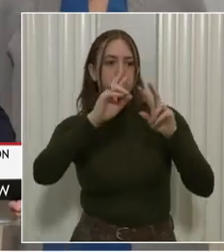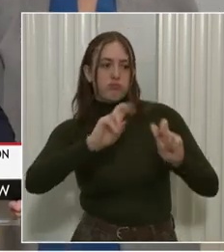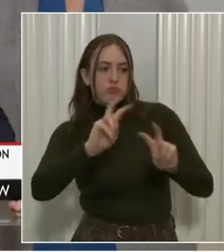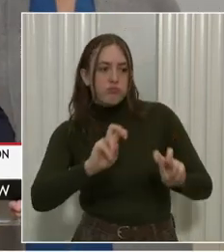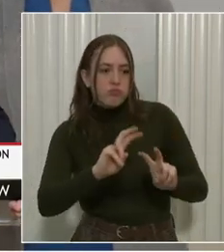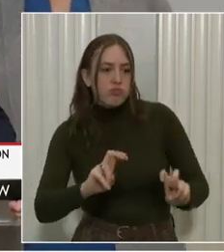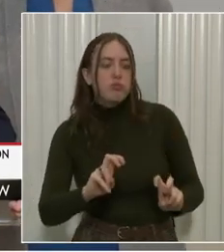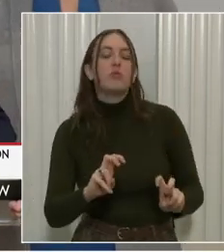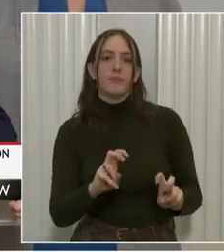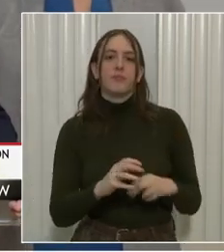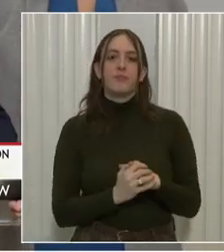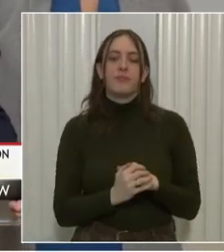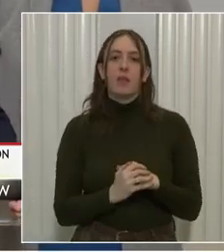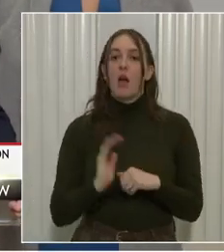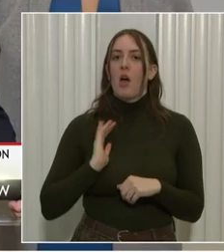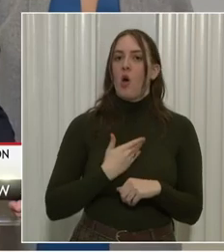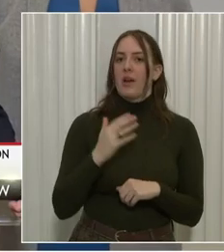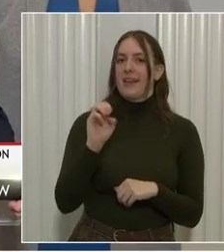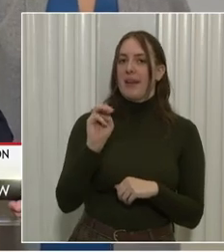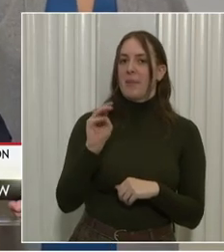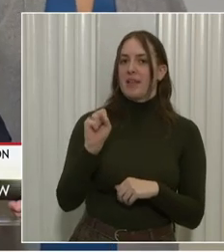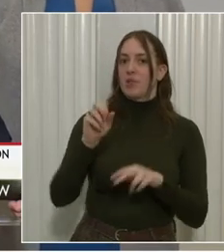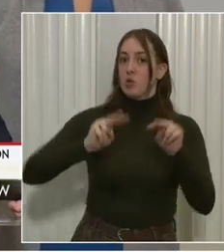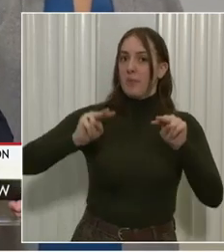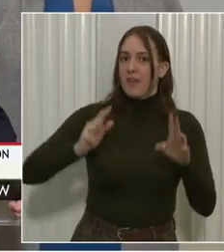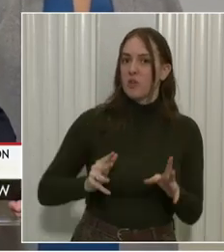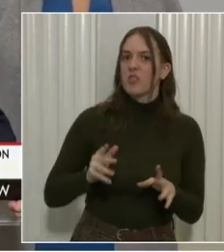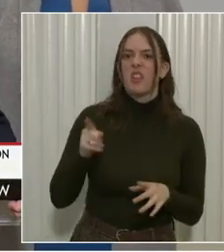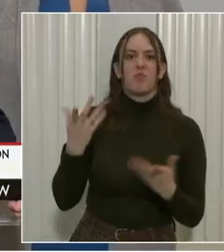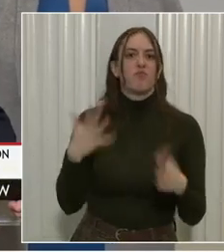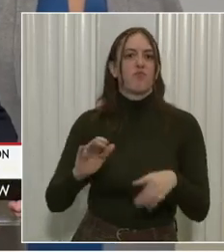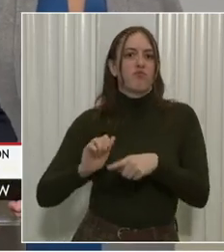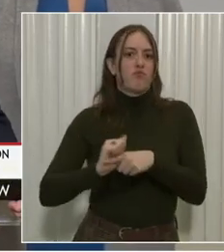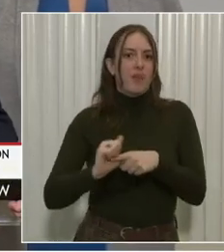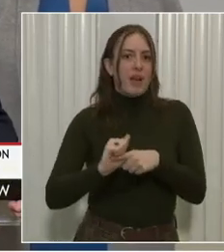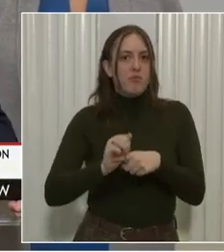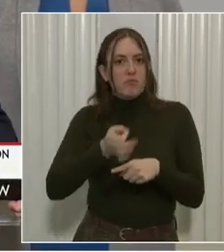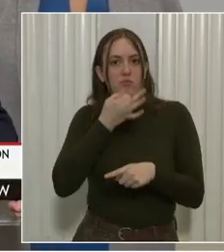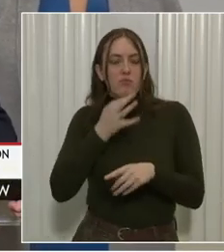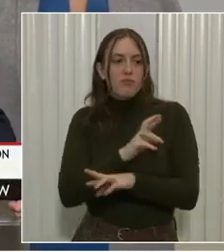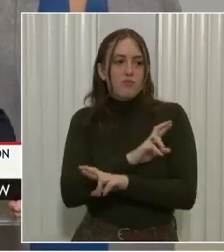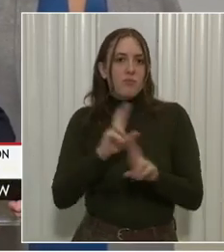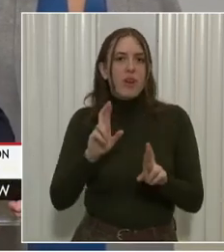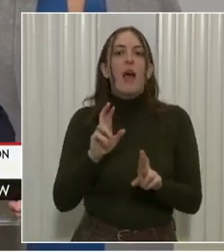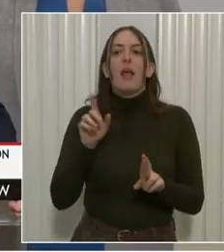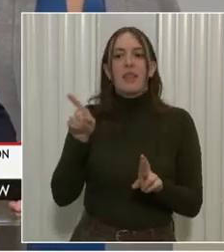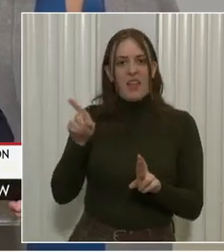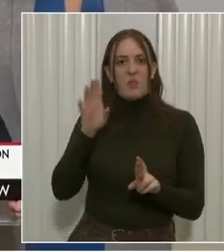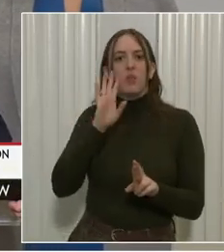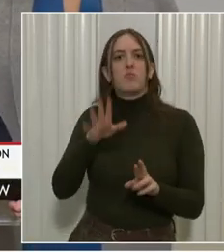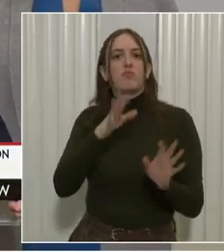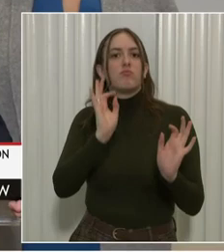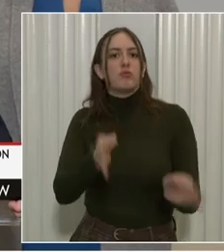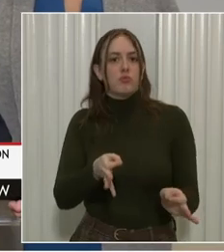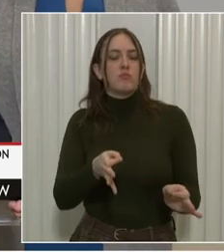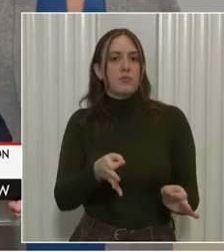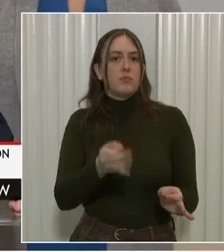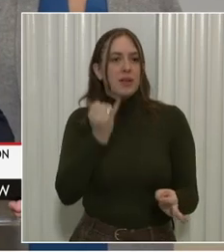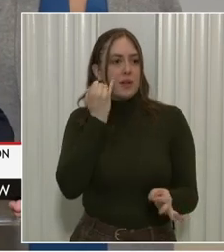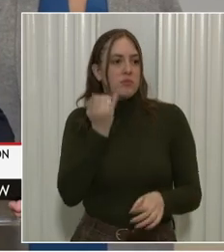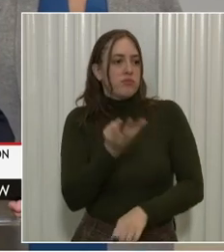EMS supervisors that have completed this training have been designated as our EMS transfusionists. They will